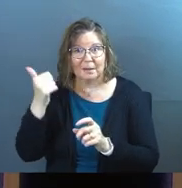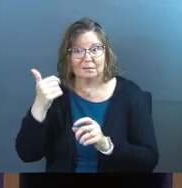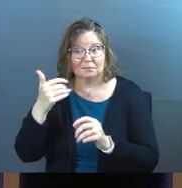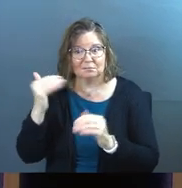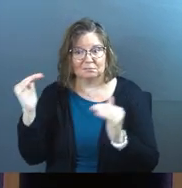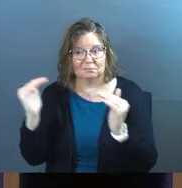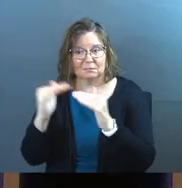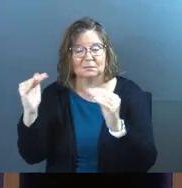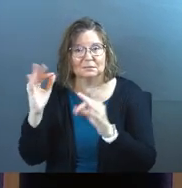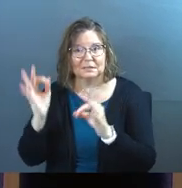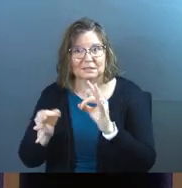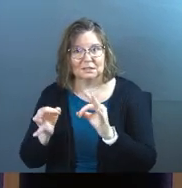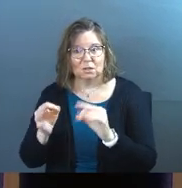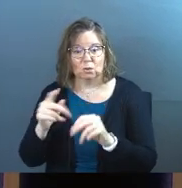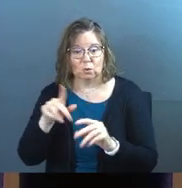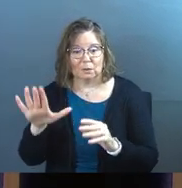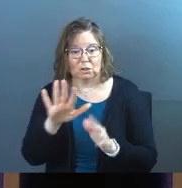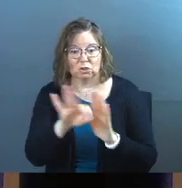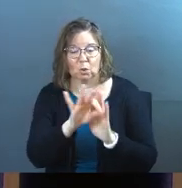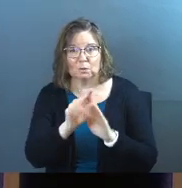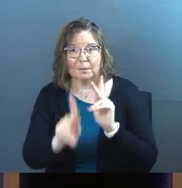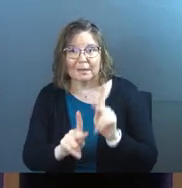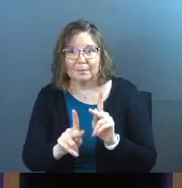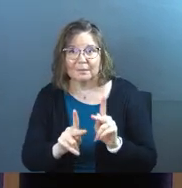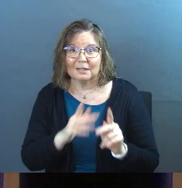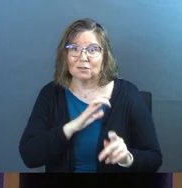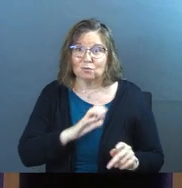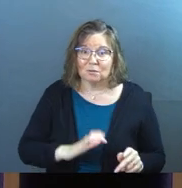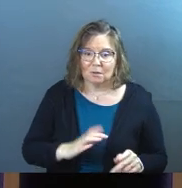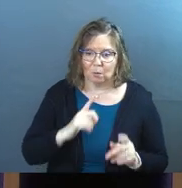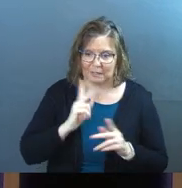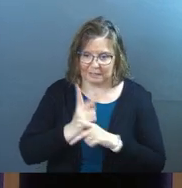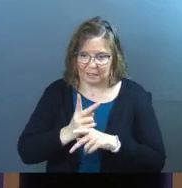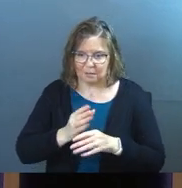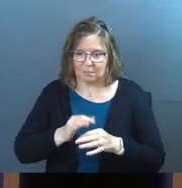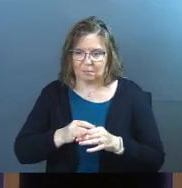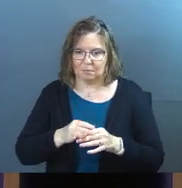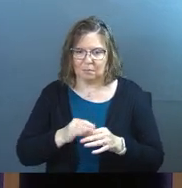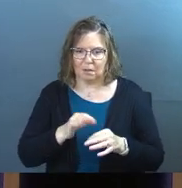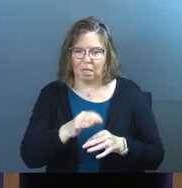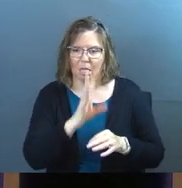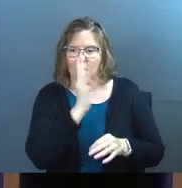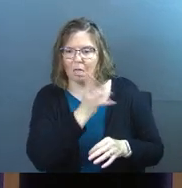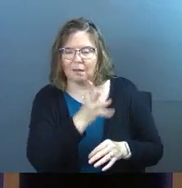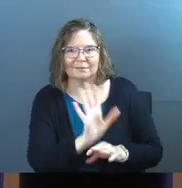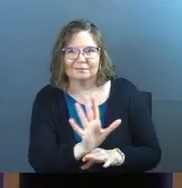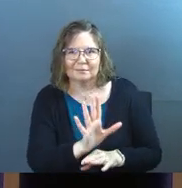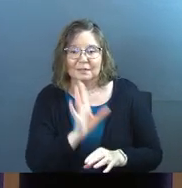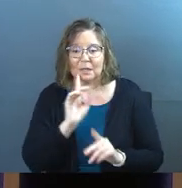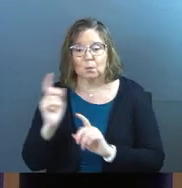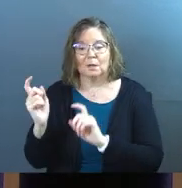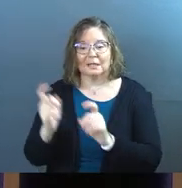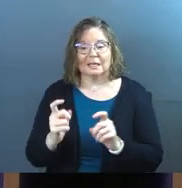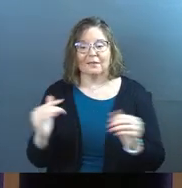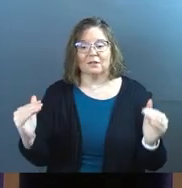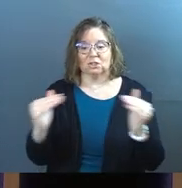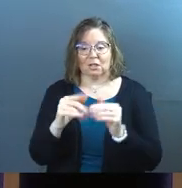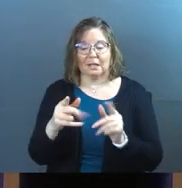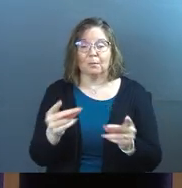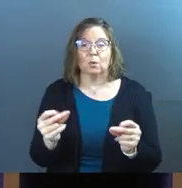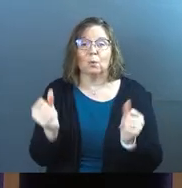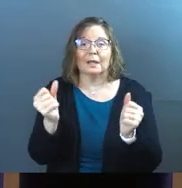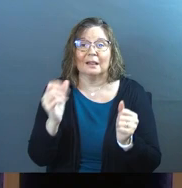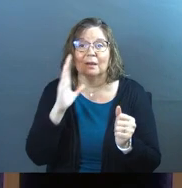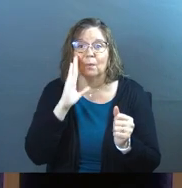His chosen people who cry out to him day and night. Will he keep putting them off? I tell you, he will grant justice to them